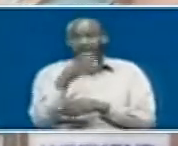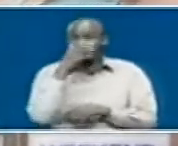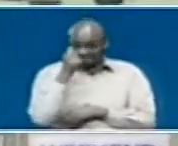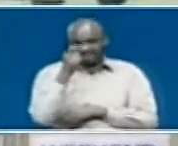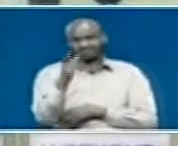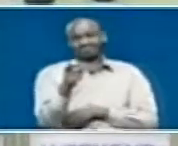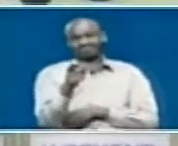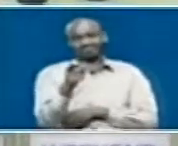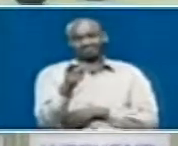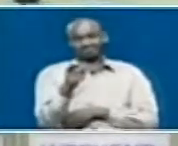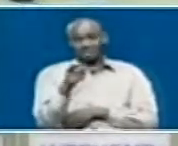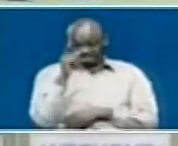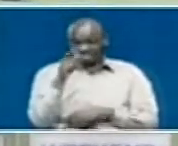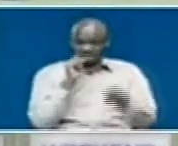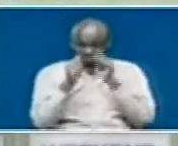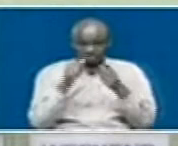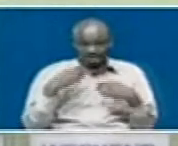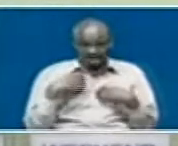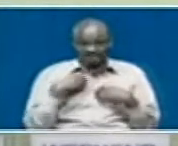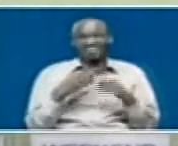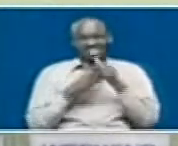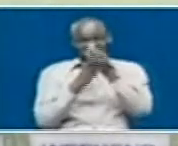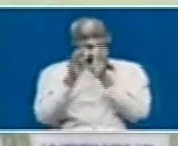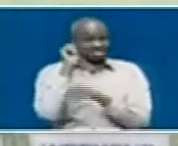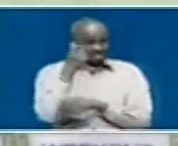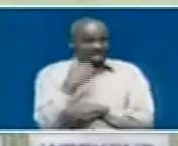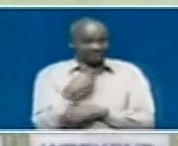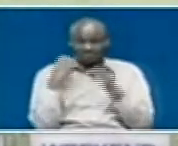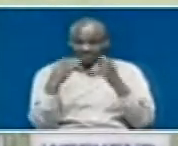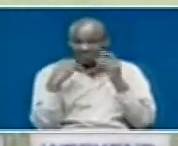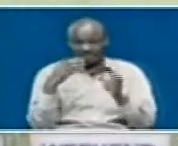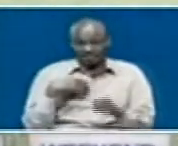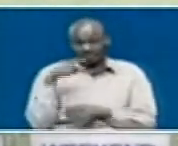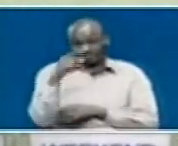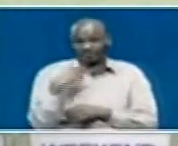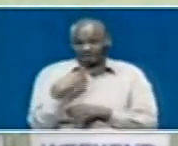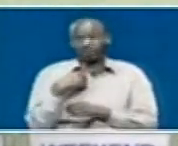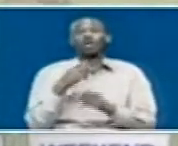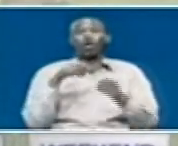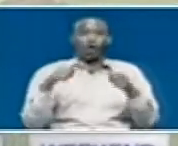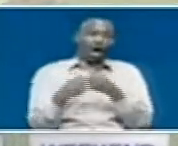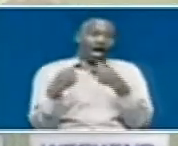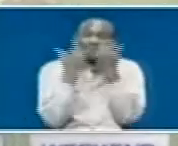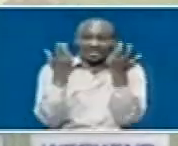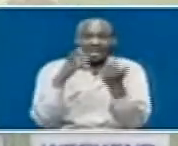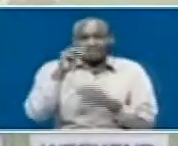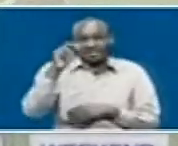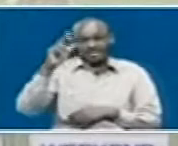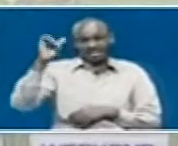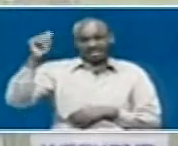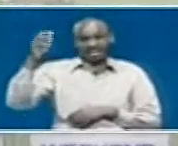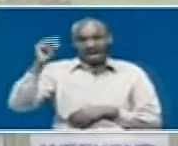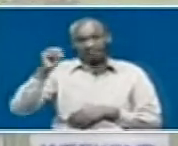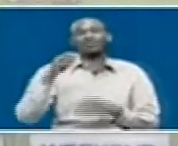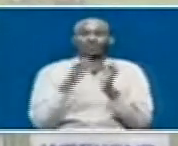you are. Despite the sport having an active league in the country, most of the players only get into the sport by chance, and Miriam Nyukabi's story is